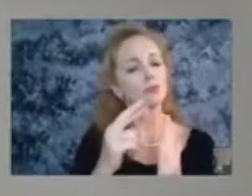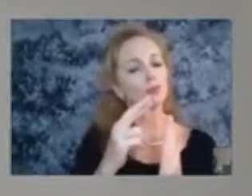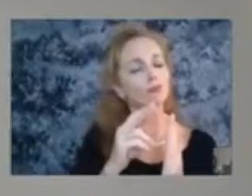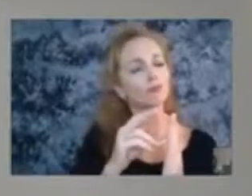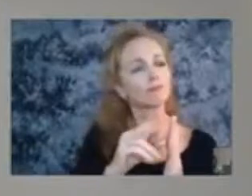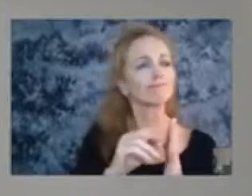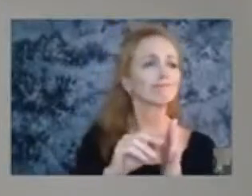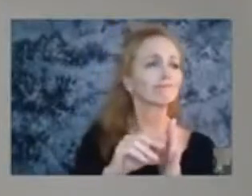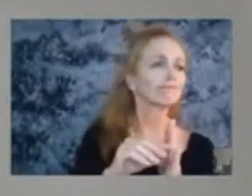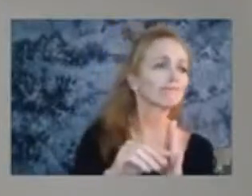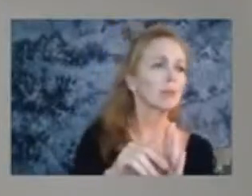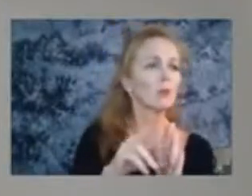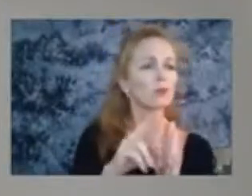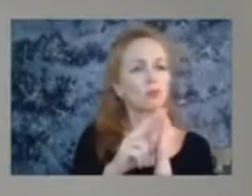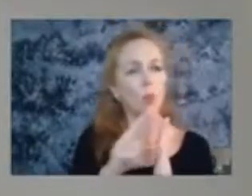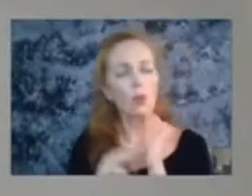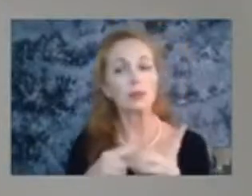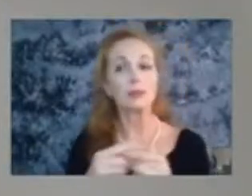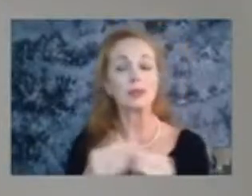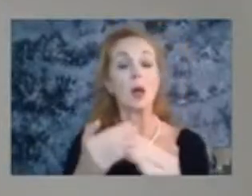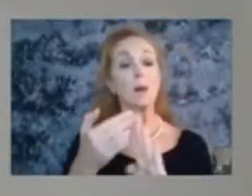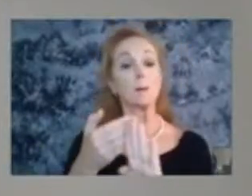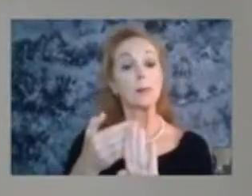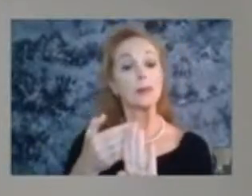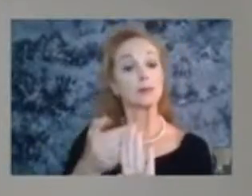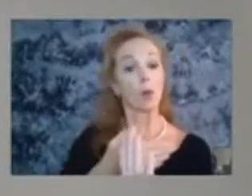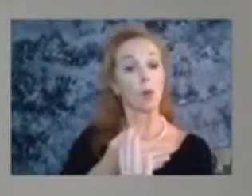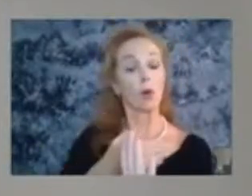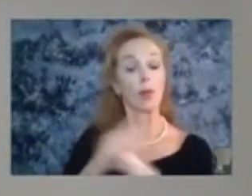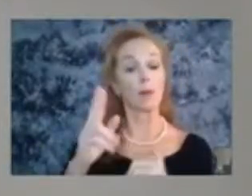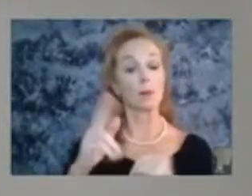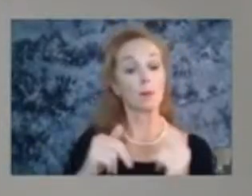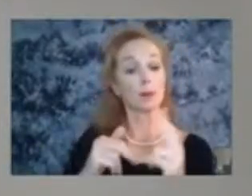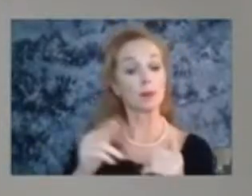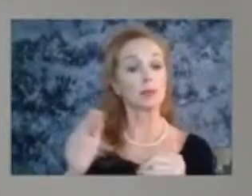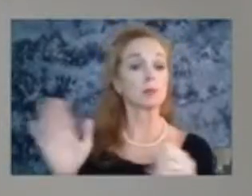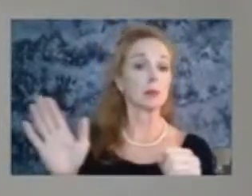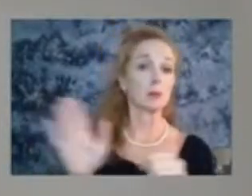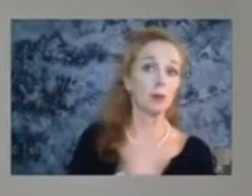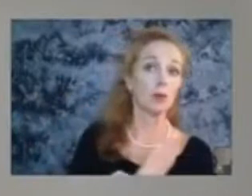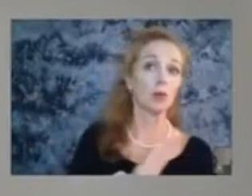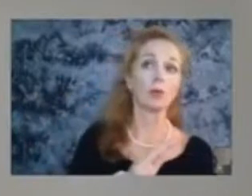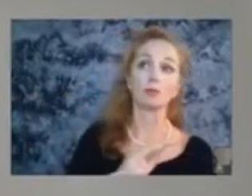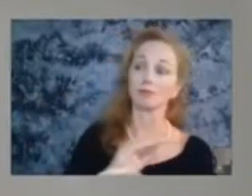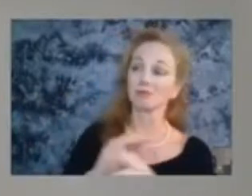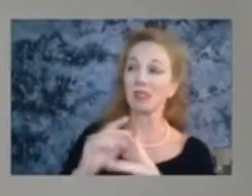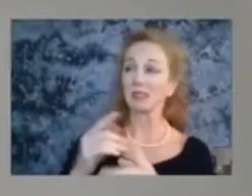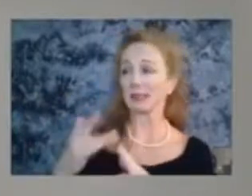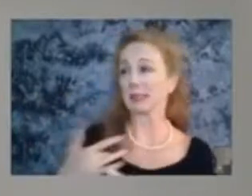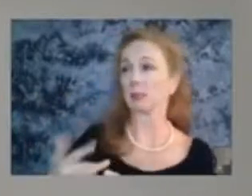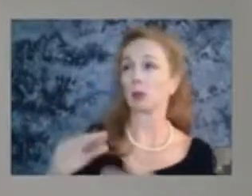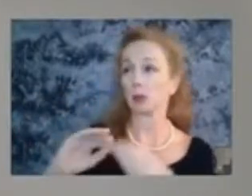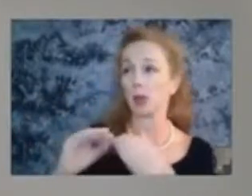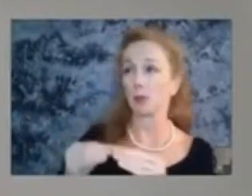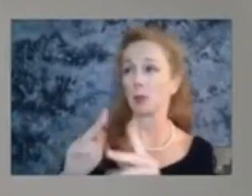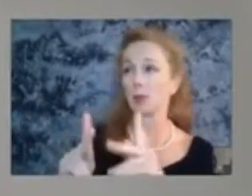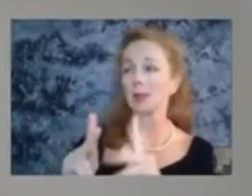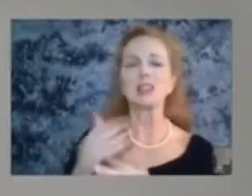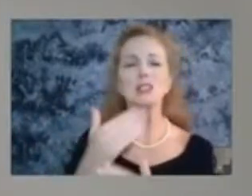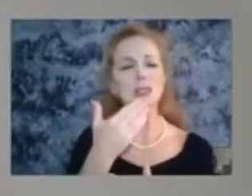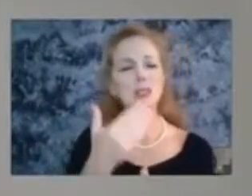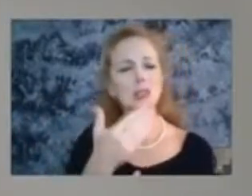becomes occupied to the typical level you would anticipate it should be, it is good to start the system and get